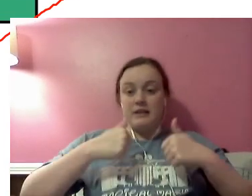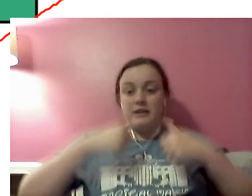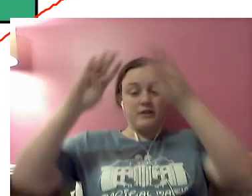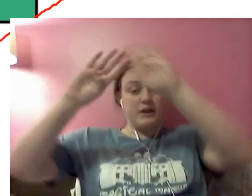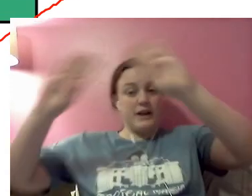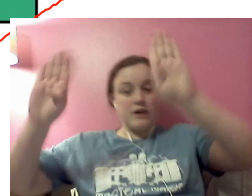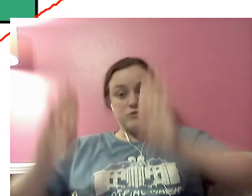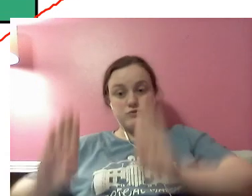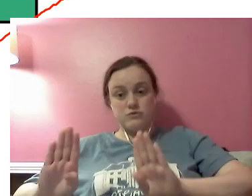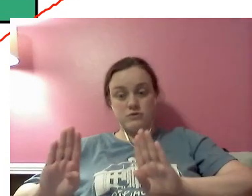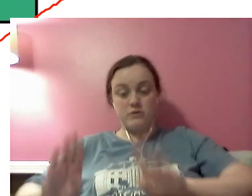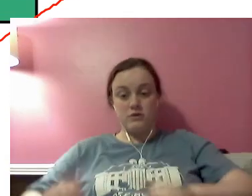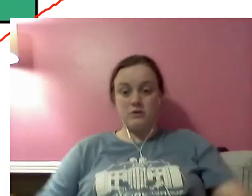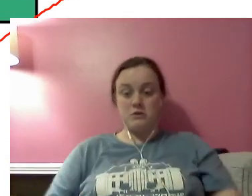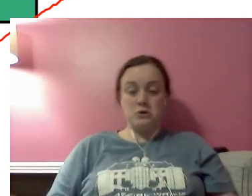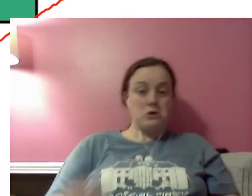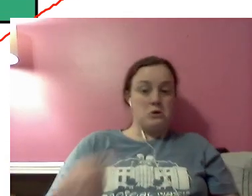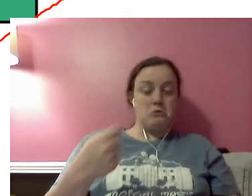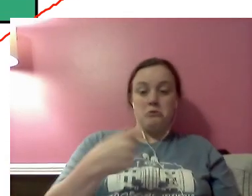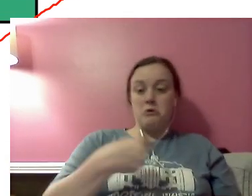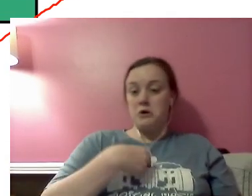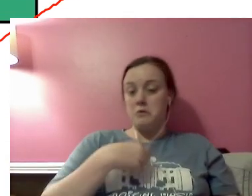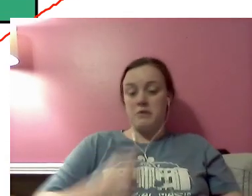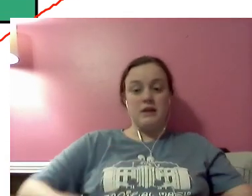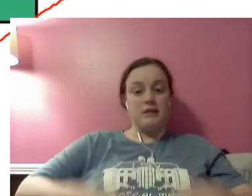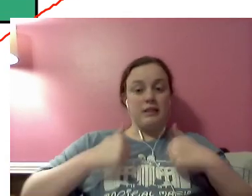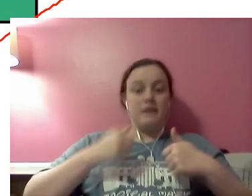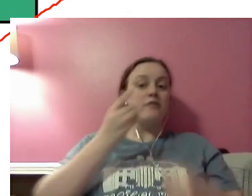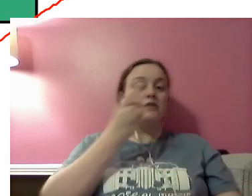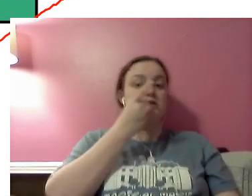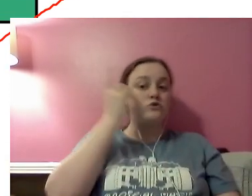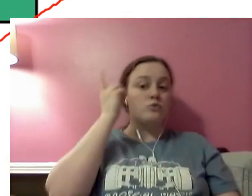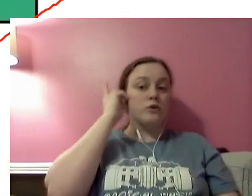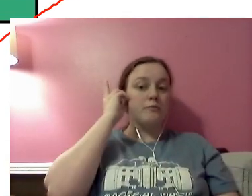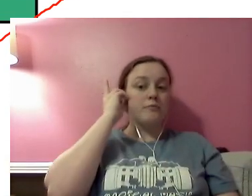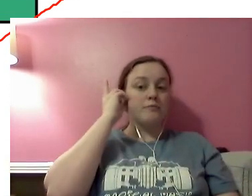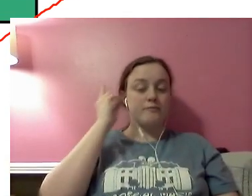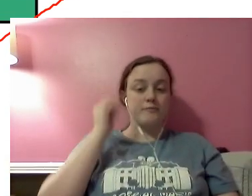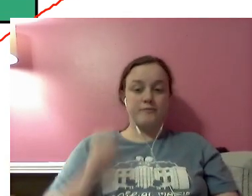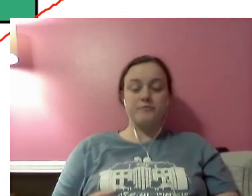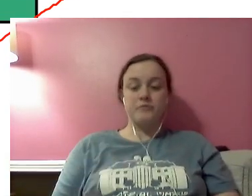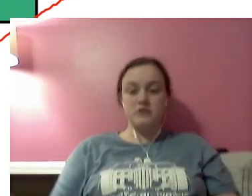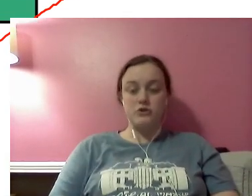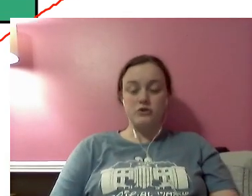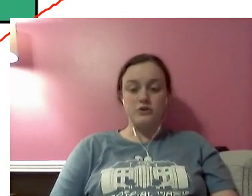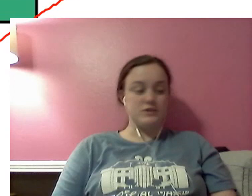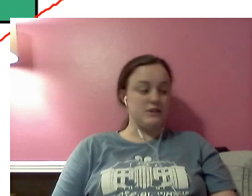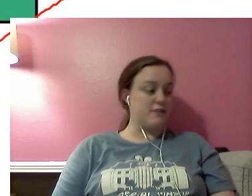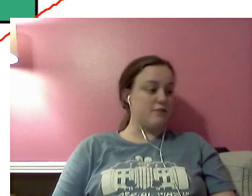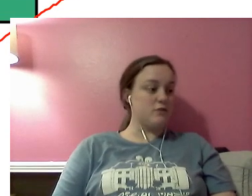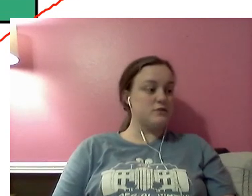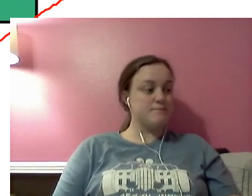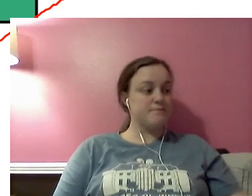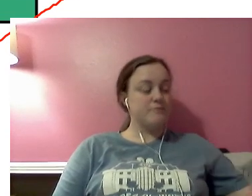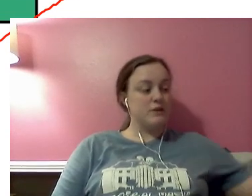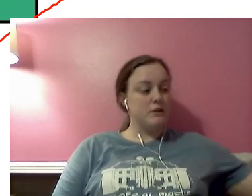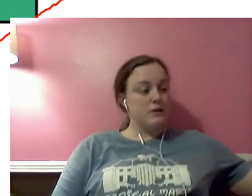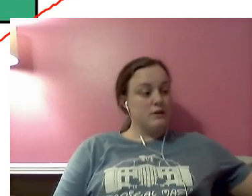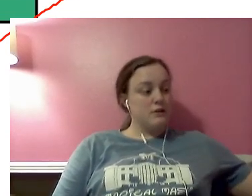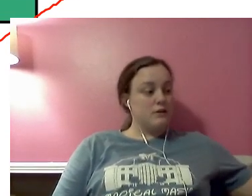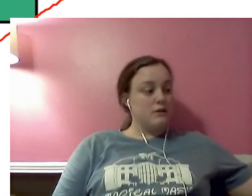me live in a house. Or, me live in a dorm. So you can use any of those.